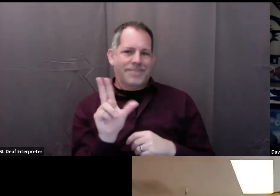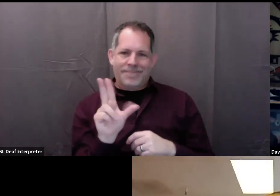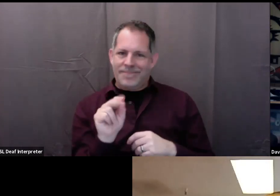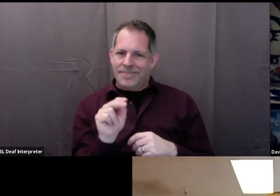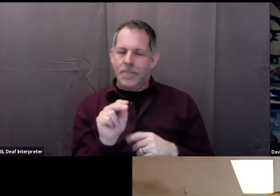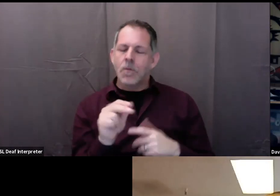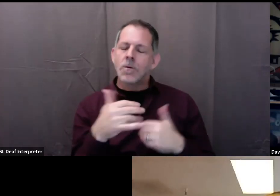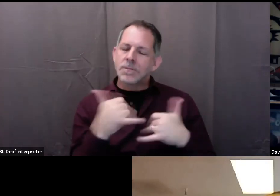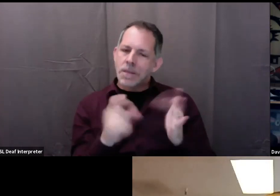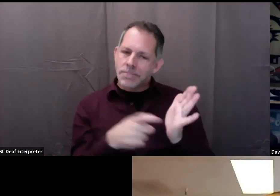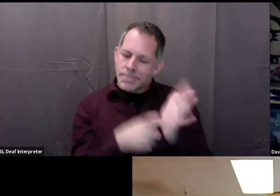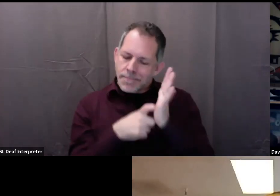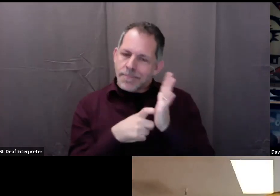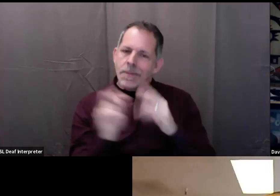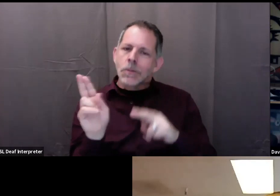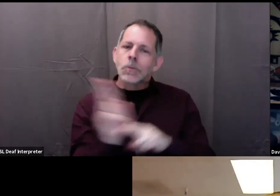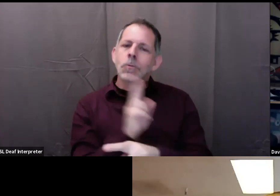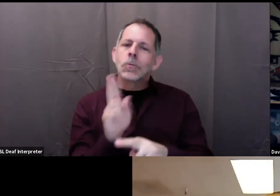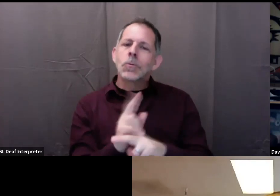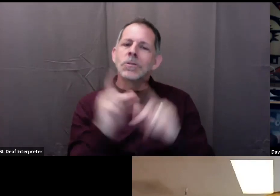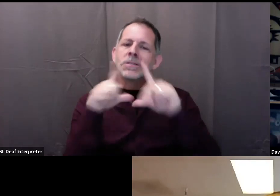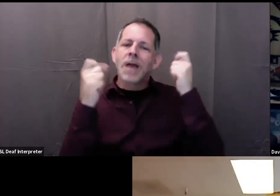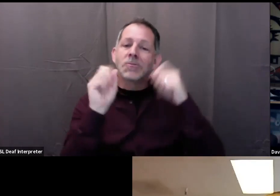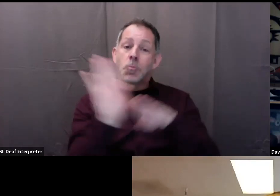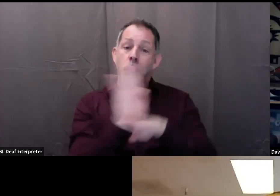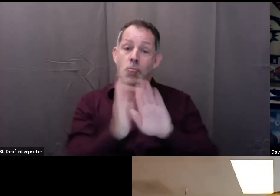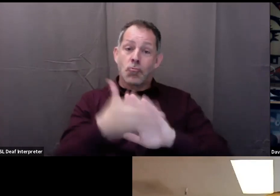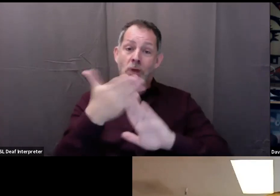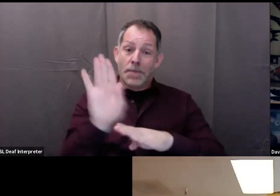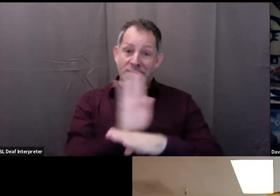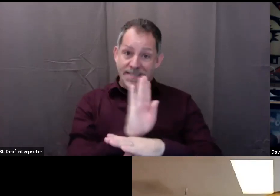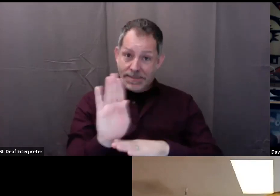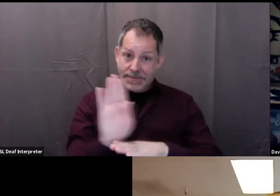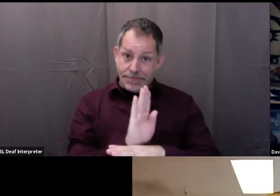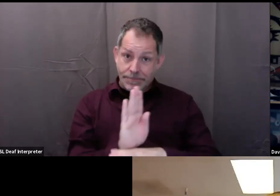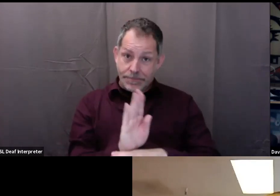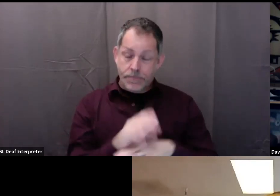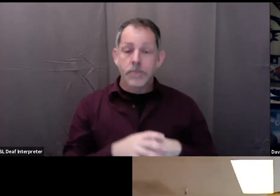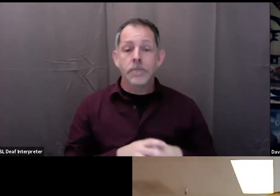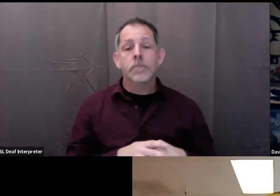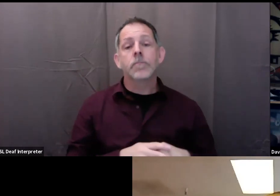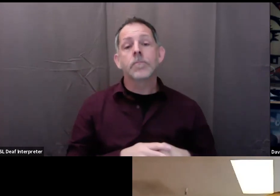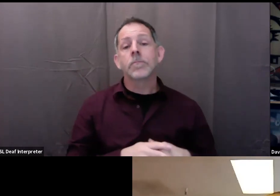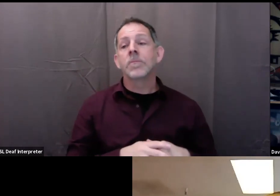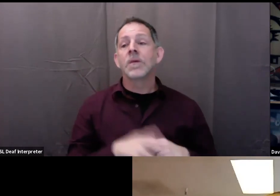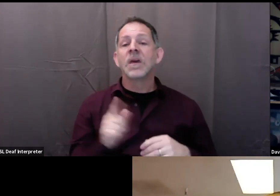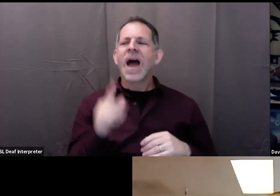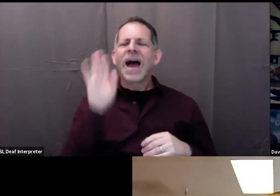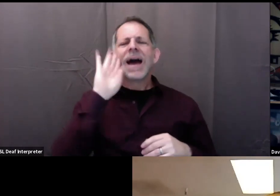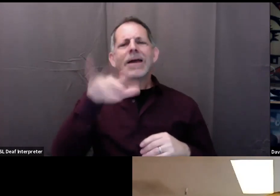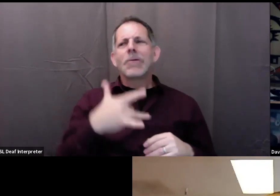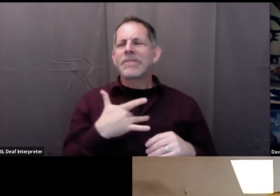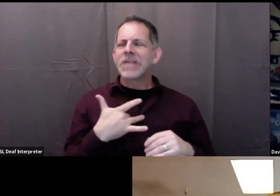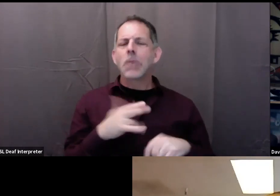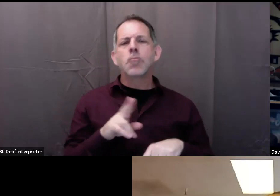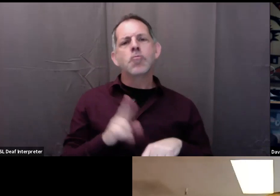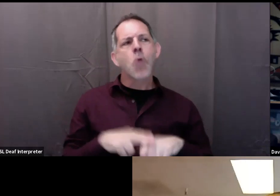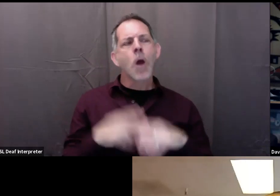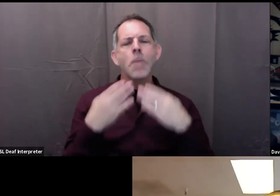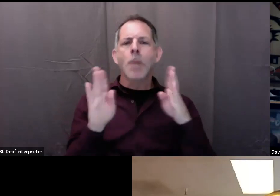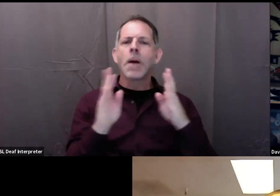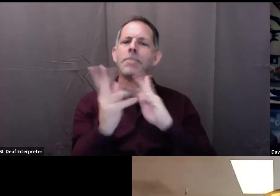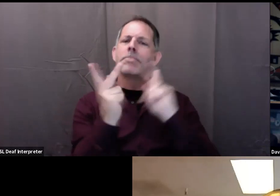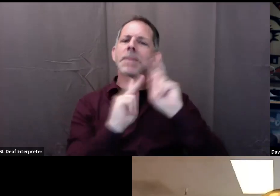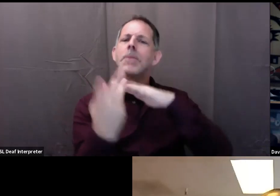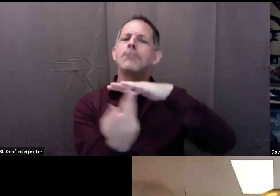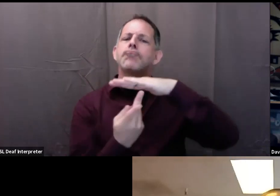that folks will get much more serious about masks and distancing. And if we see that trend turn